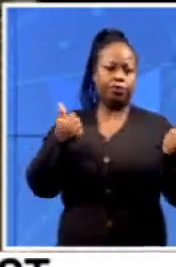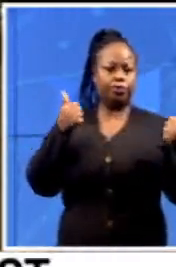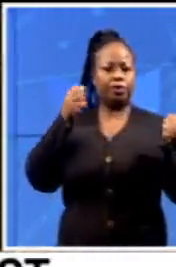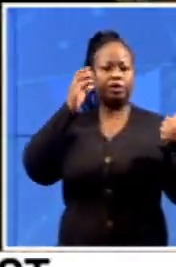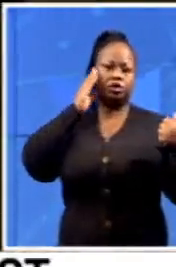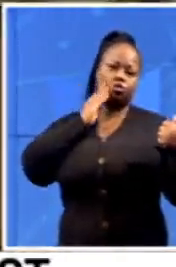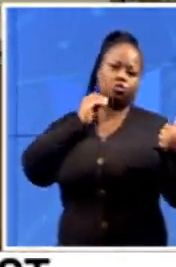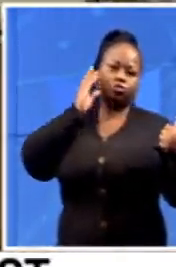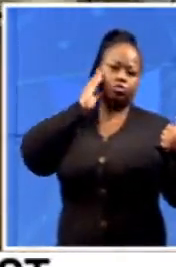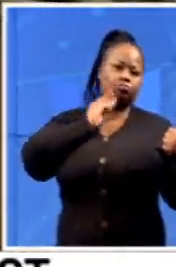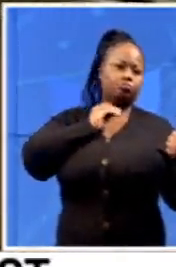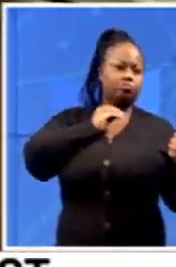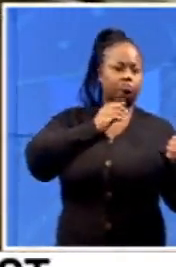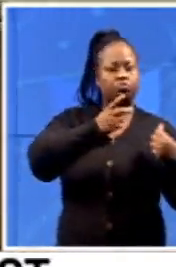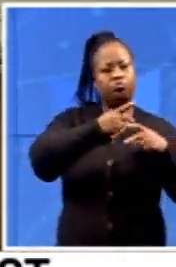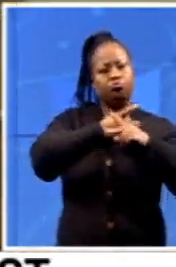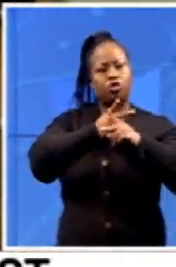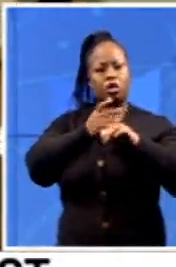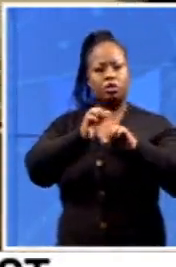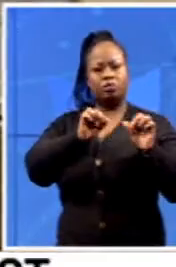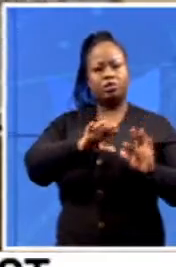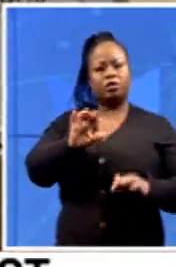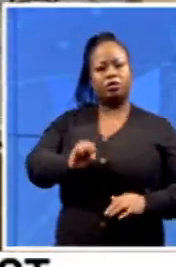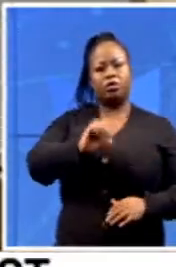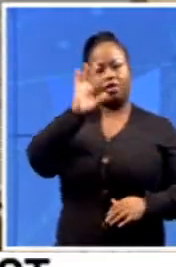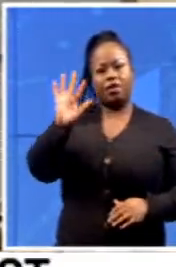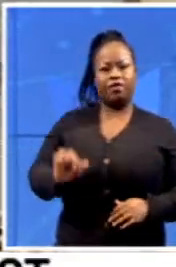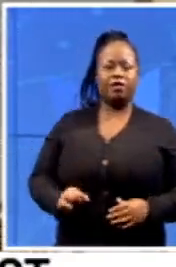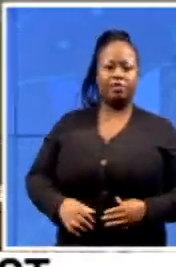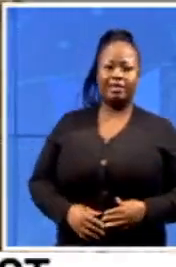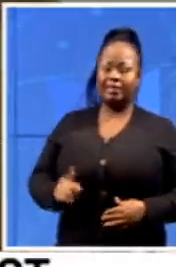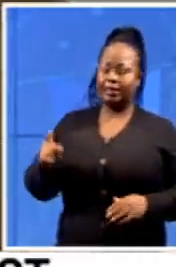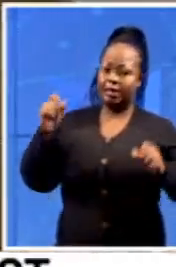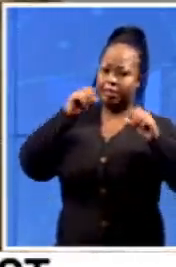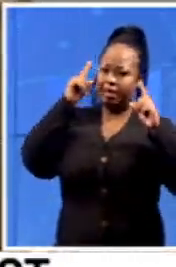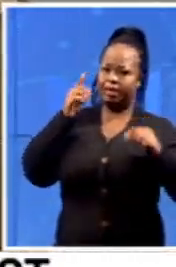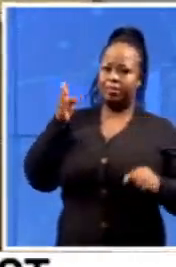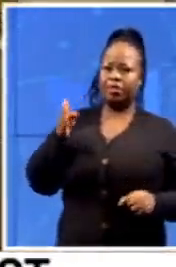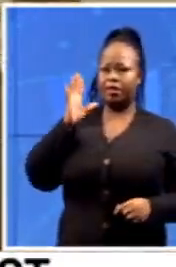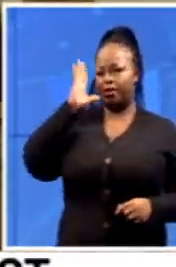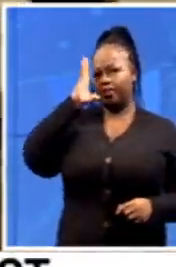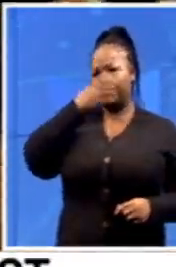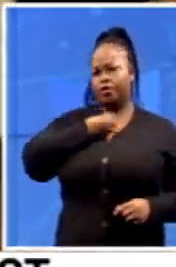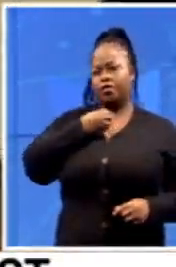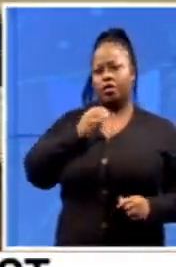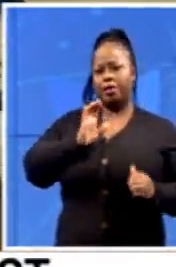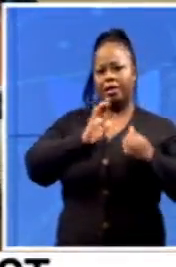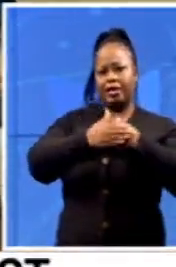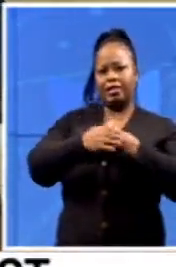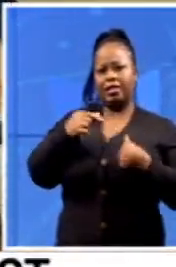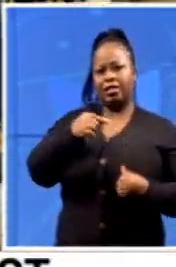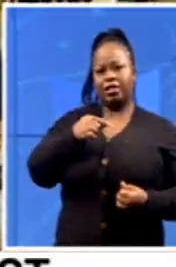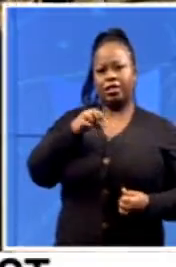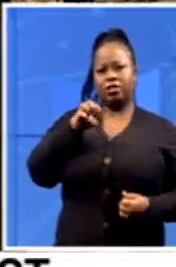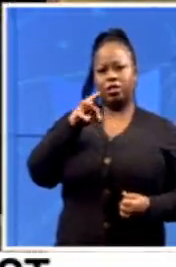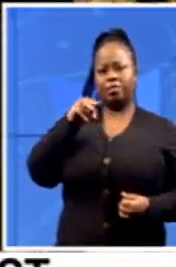experiences. There are great products all across South Africa. So that is what is amazing about our beautiful hidden gems here. Oh, these are the hidden